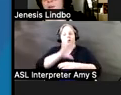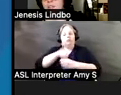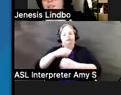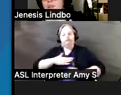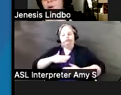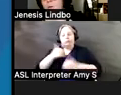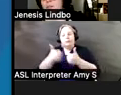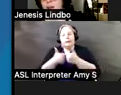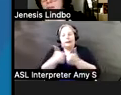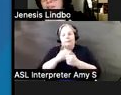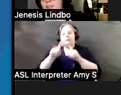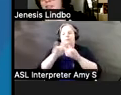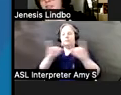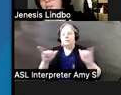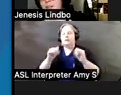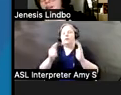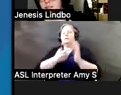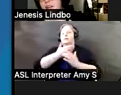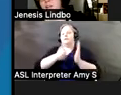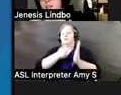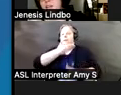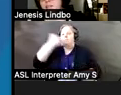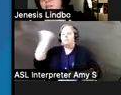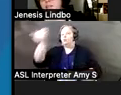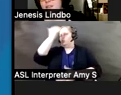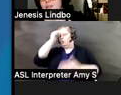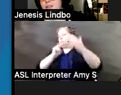sometimes better to know what's coming, because then